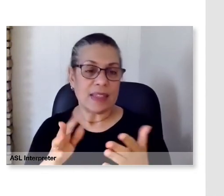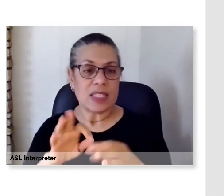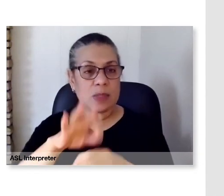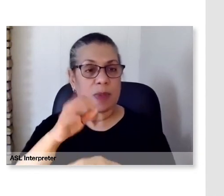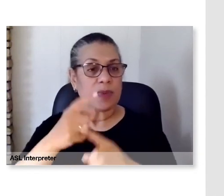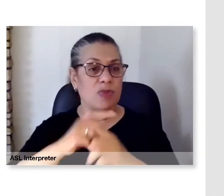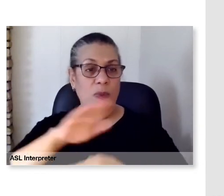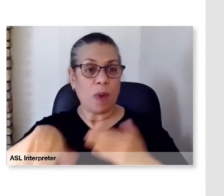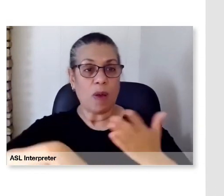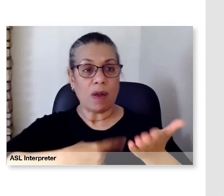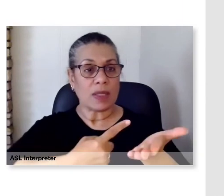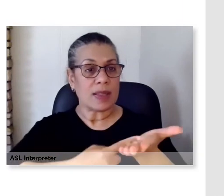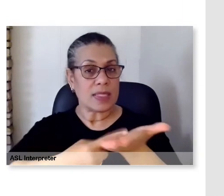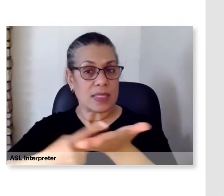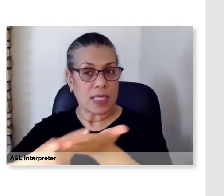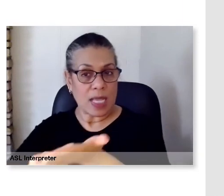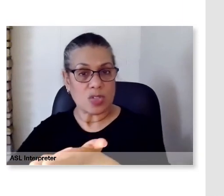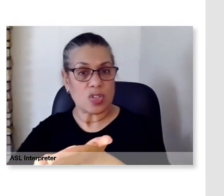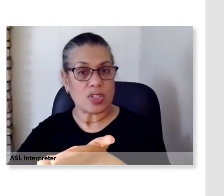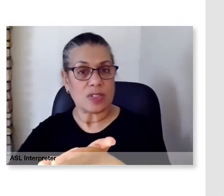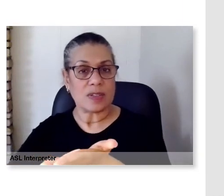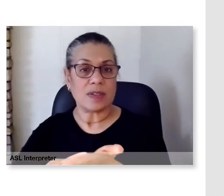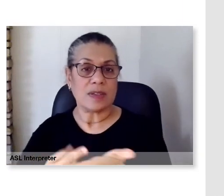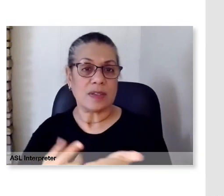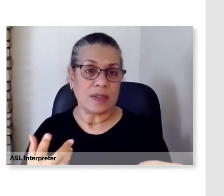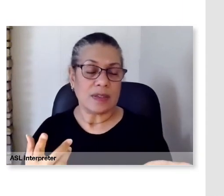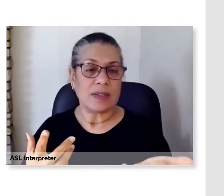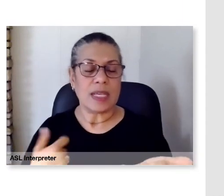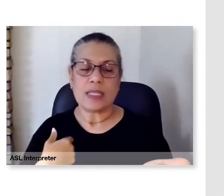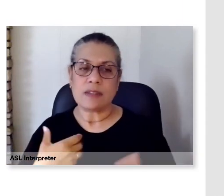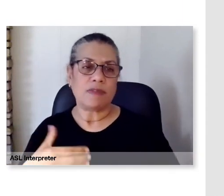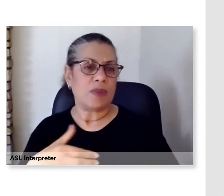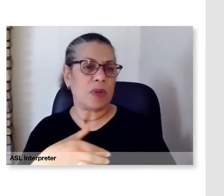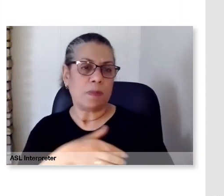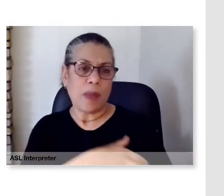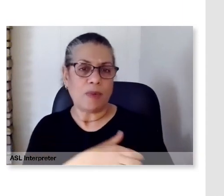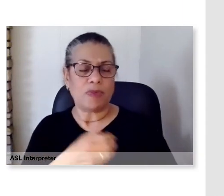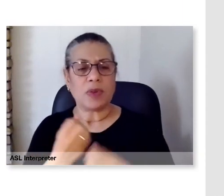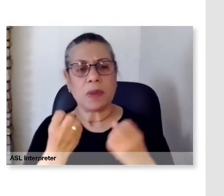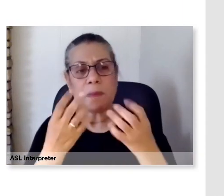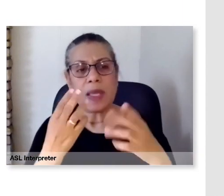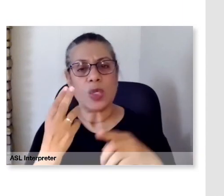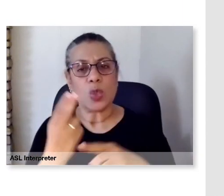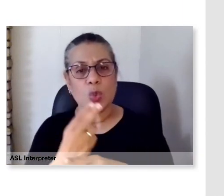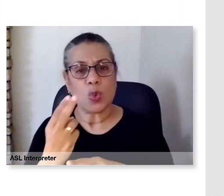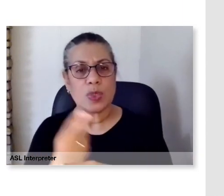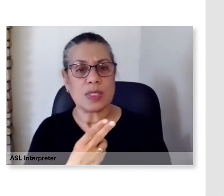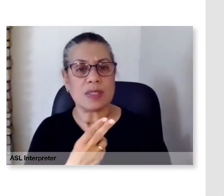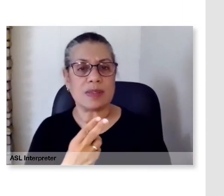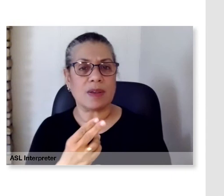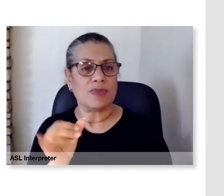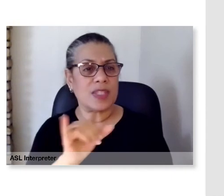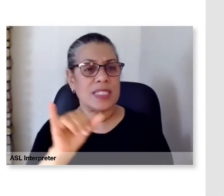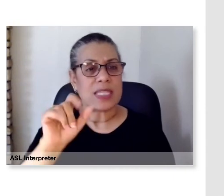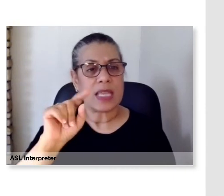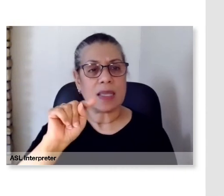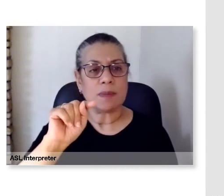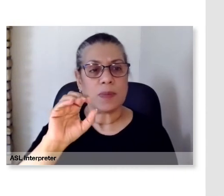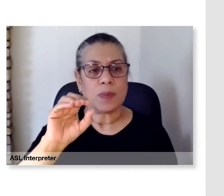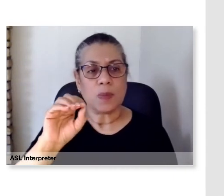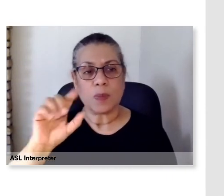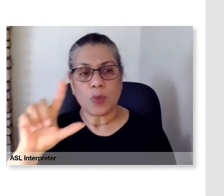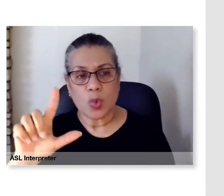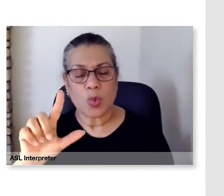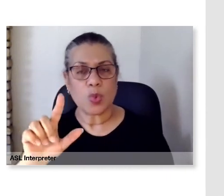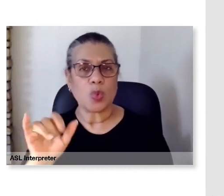I think, Benaz, that you surface very powerfully the multiple uses of the same, you know, the same tool or the same methodology, you